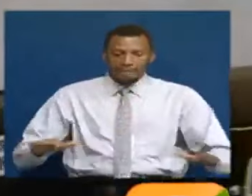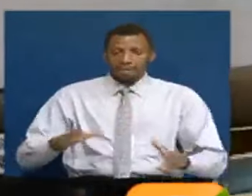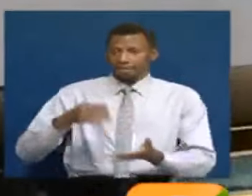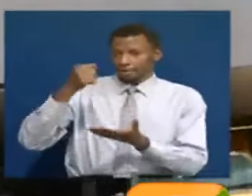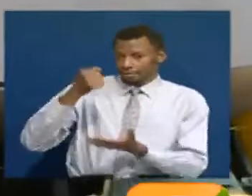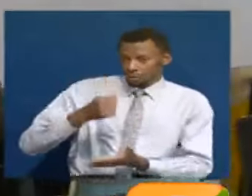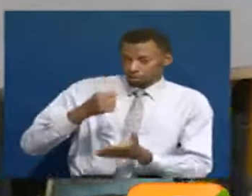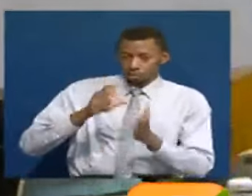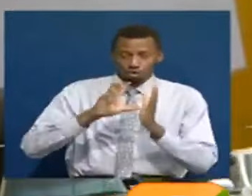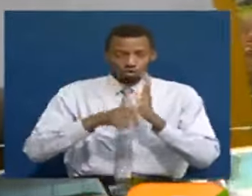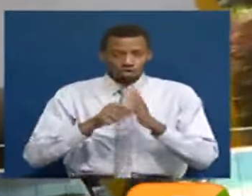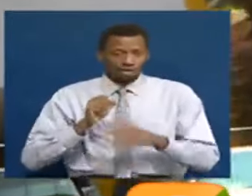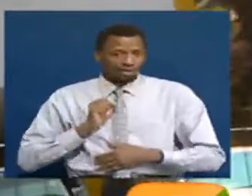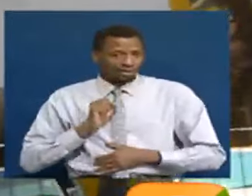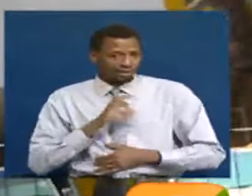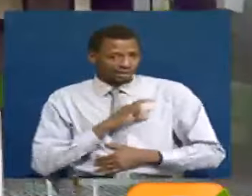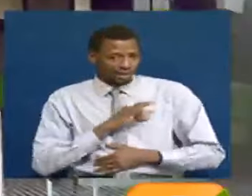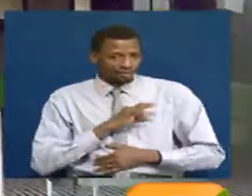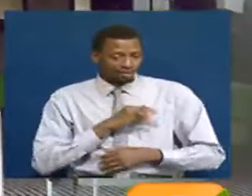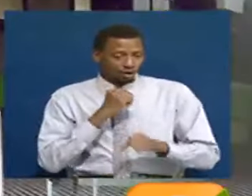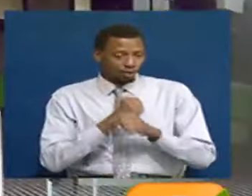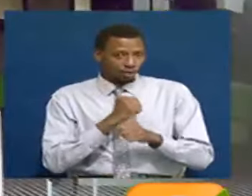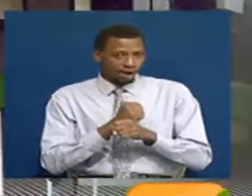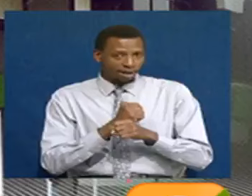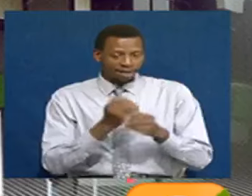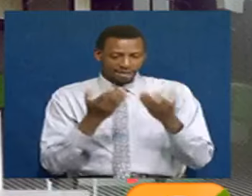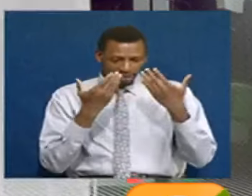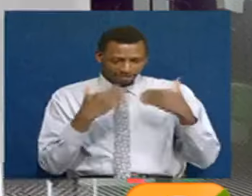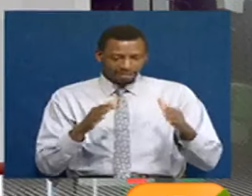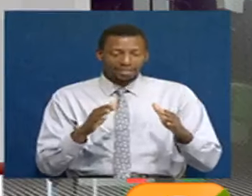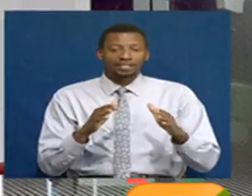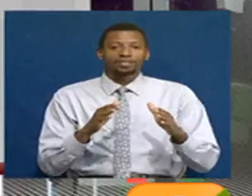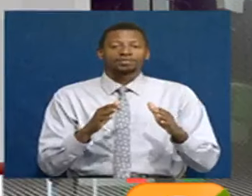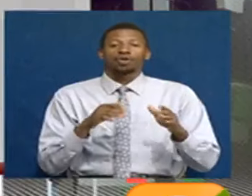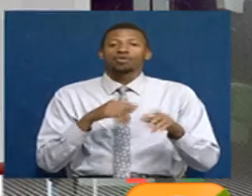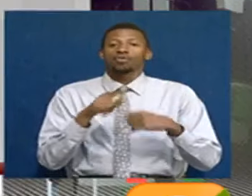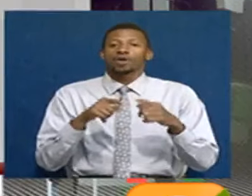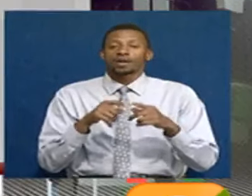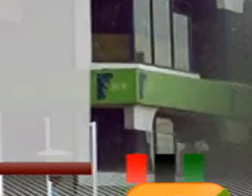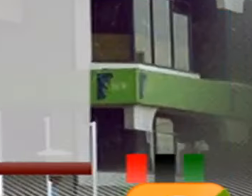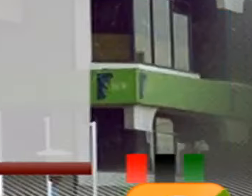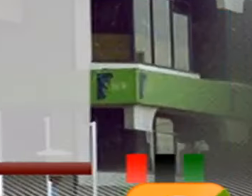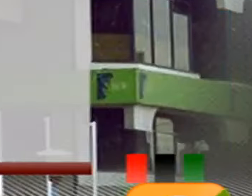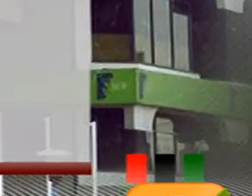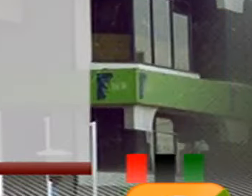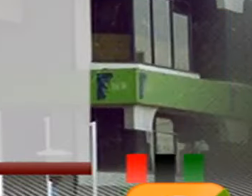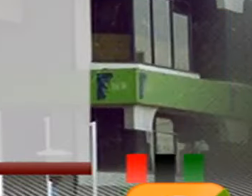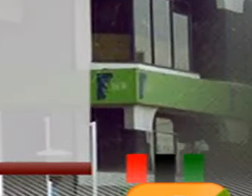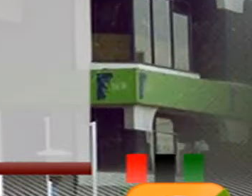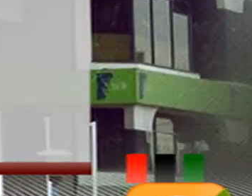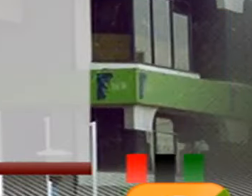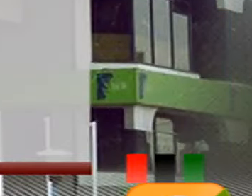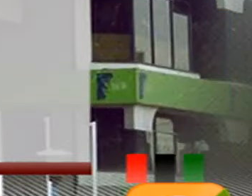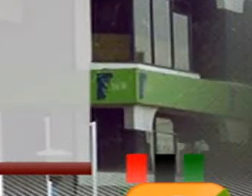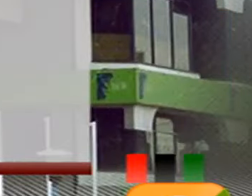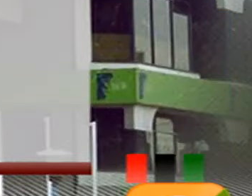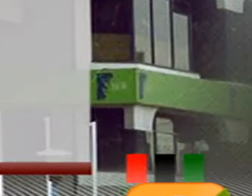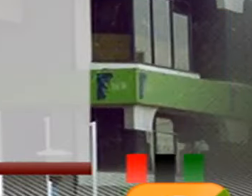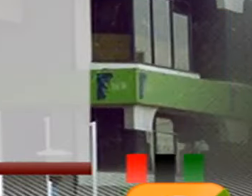contract staff engagement will end by operation of the law by close of business on 21st November. However, the staff